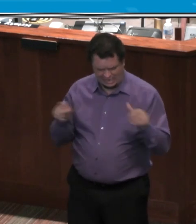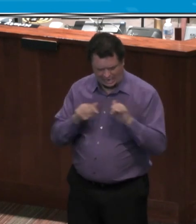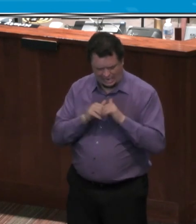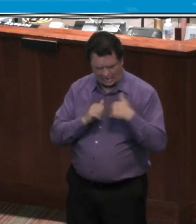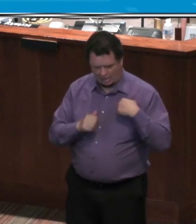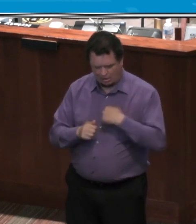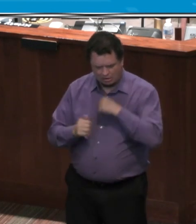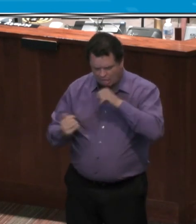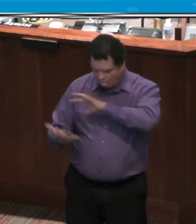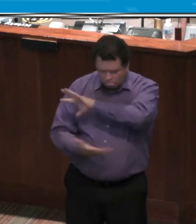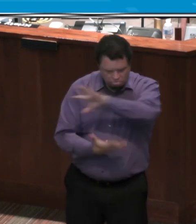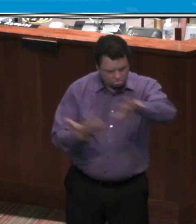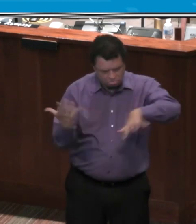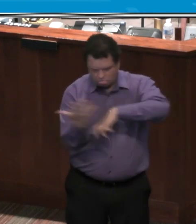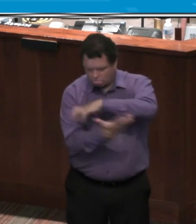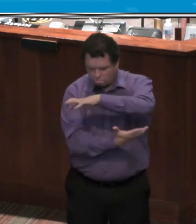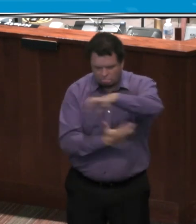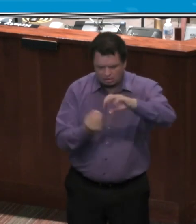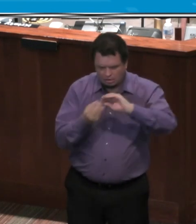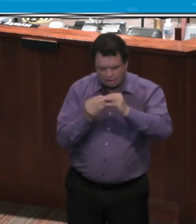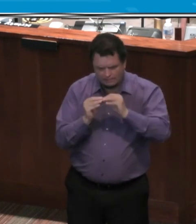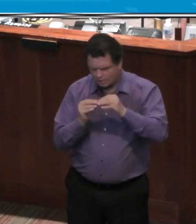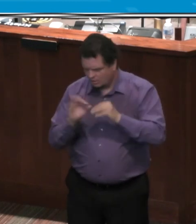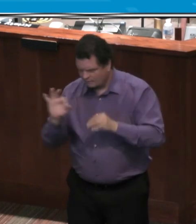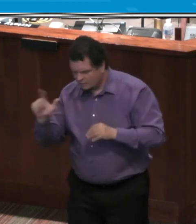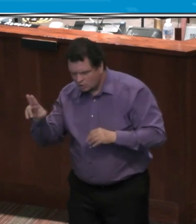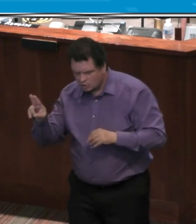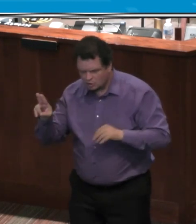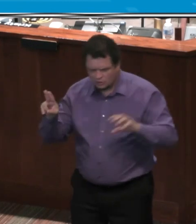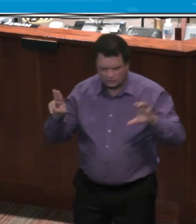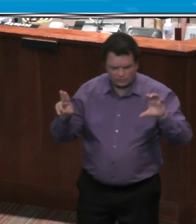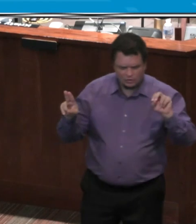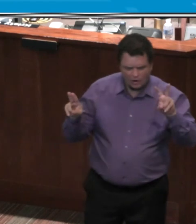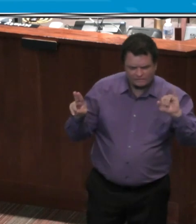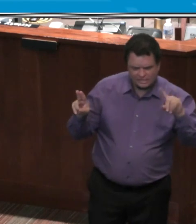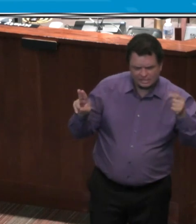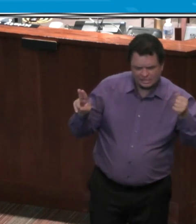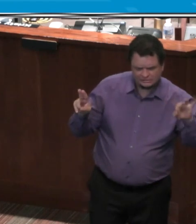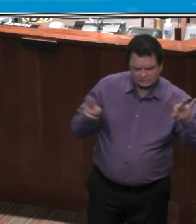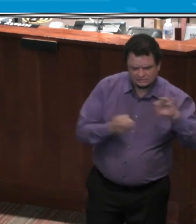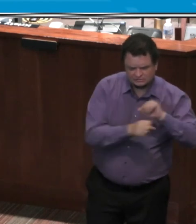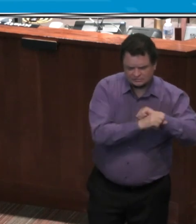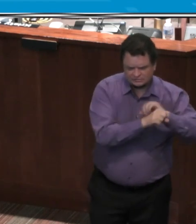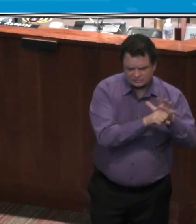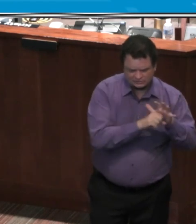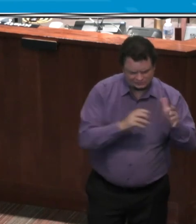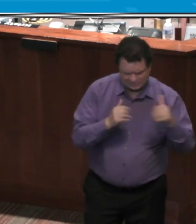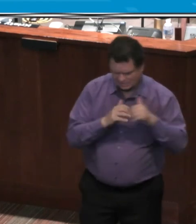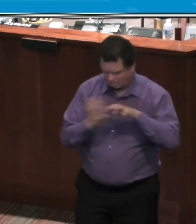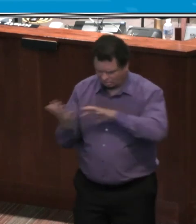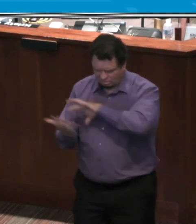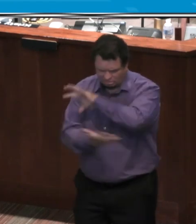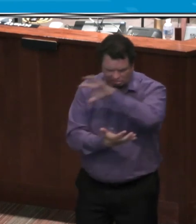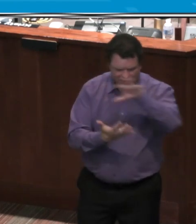things like that. So thank you for your time and for all the work that you do. I appreciate it. Thank you.